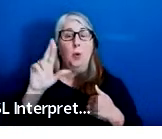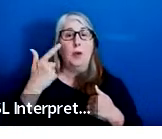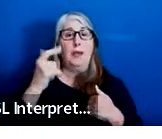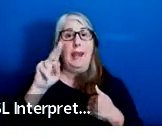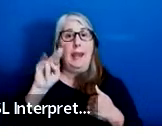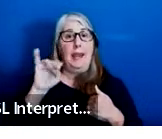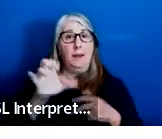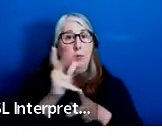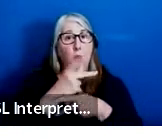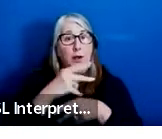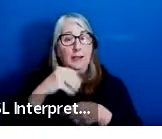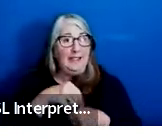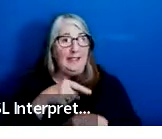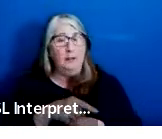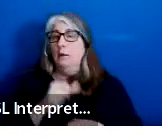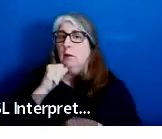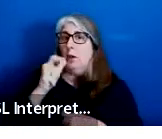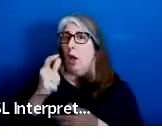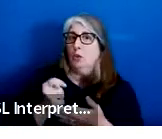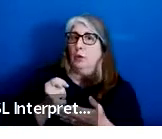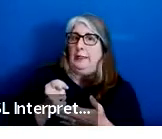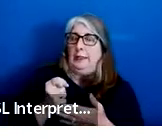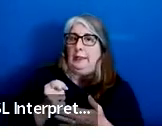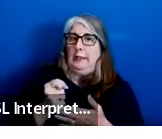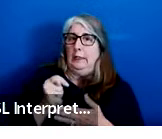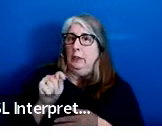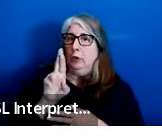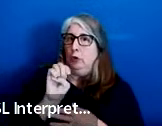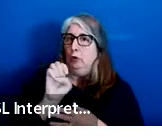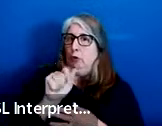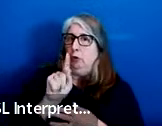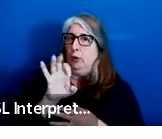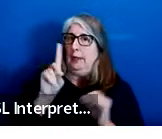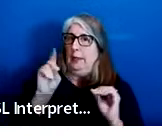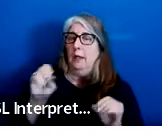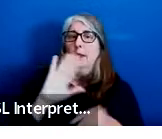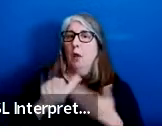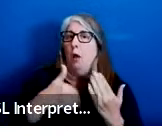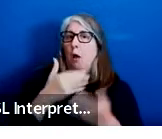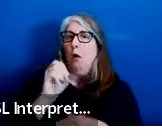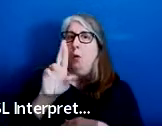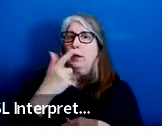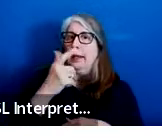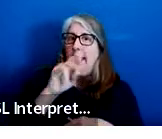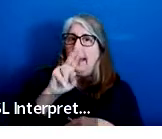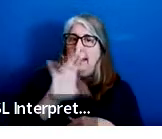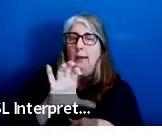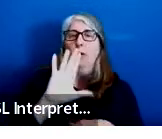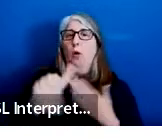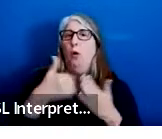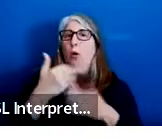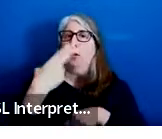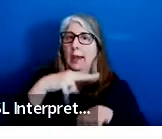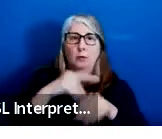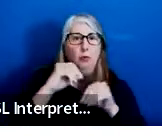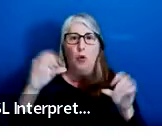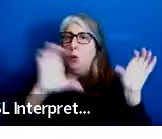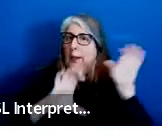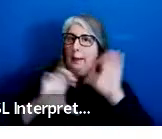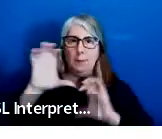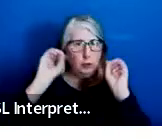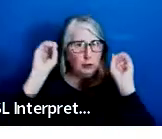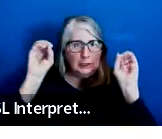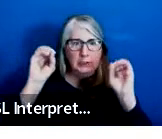The compost is not treated. It is all organic, all natural, no chemicals in it at all, which